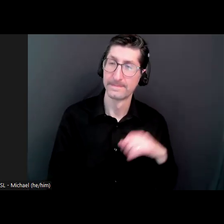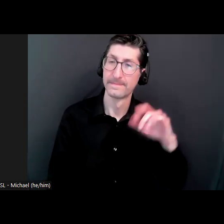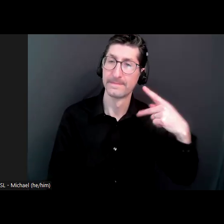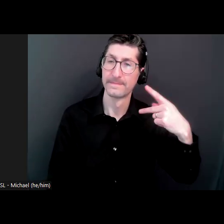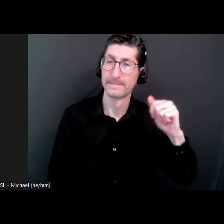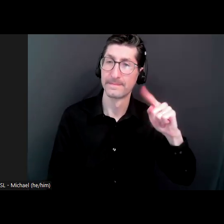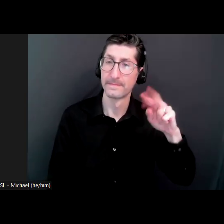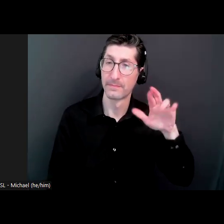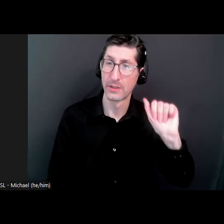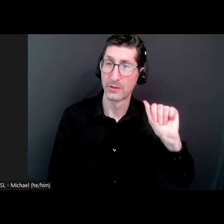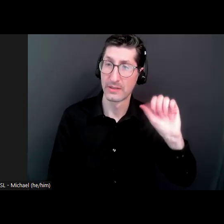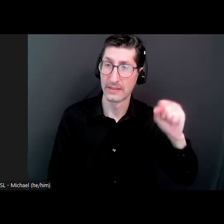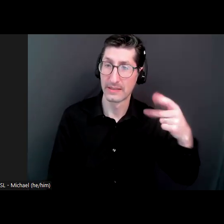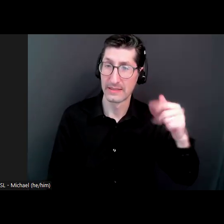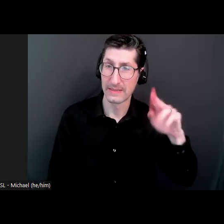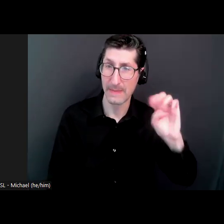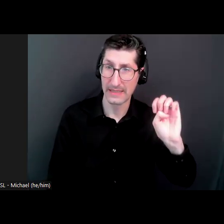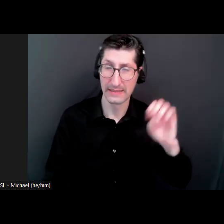Patricia Spence. Yes.